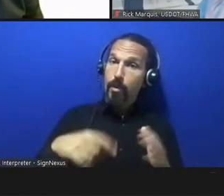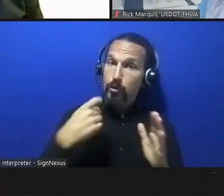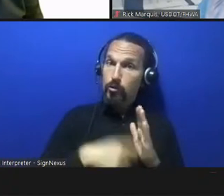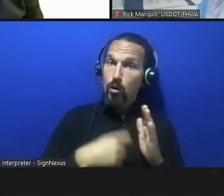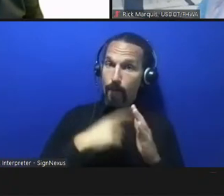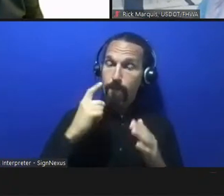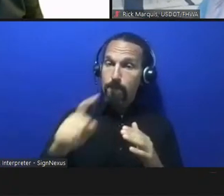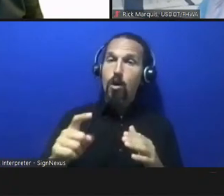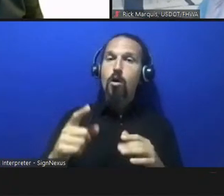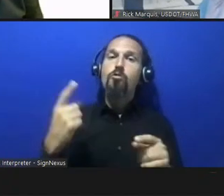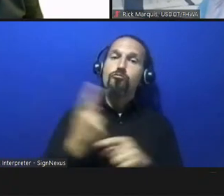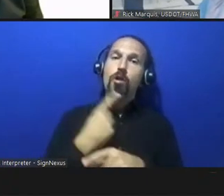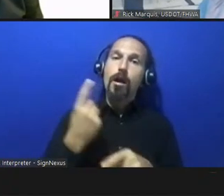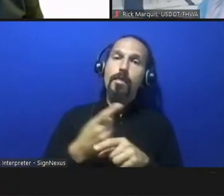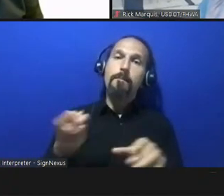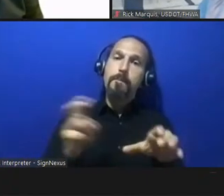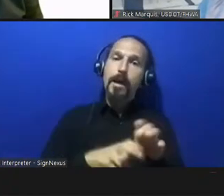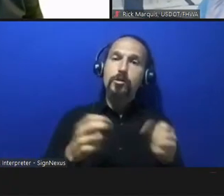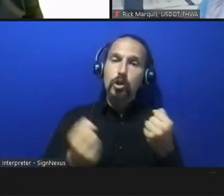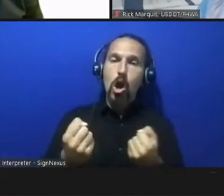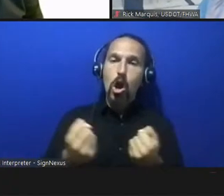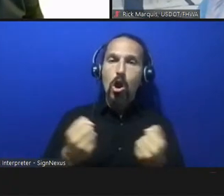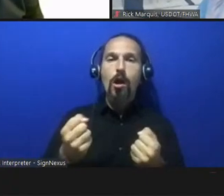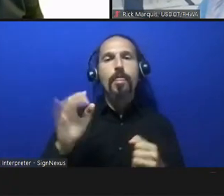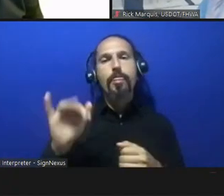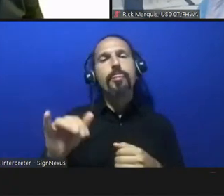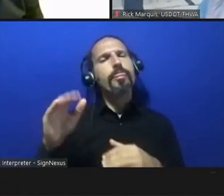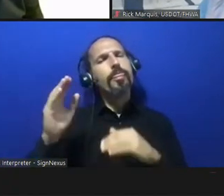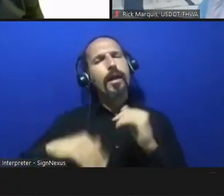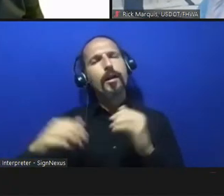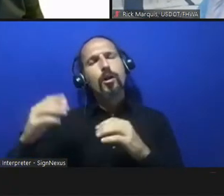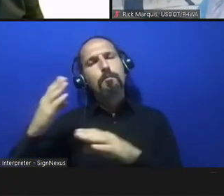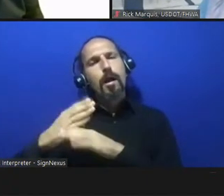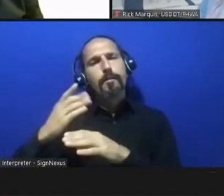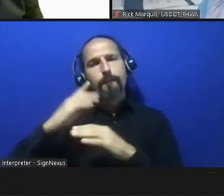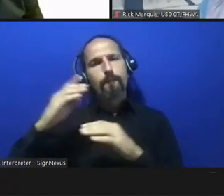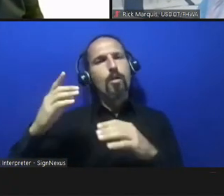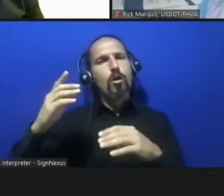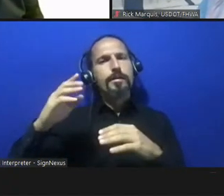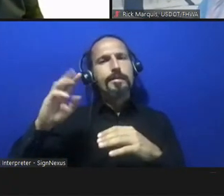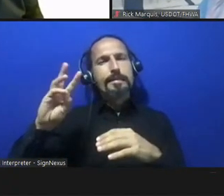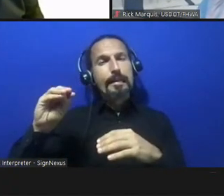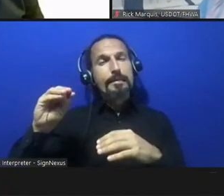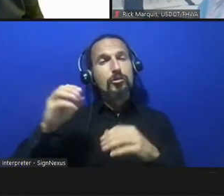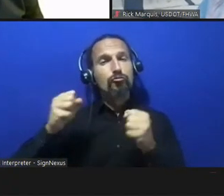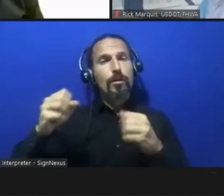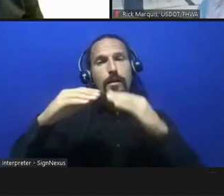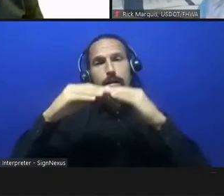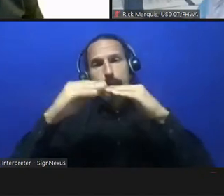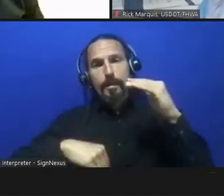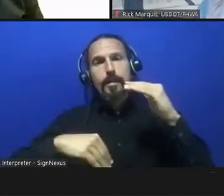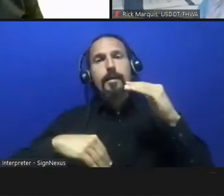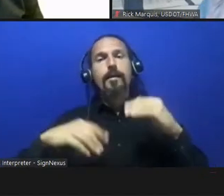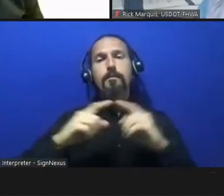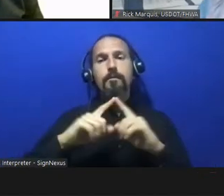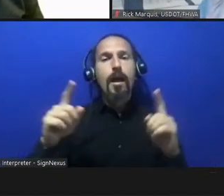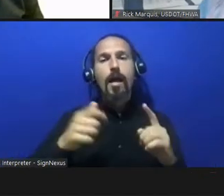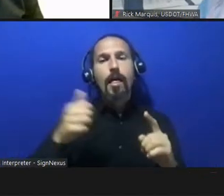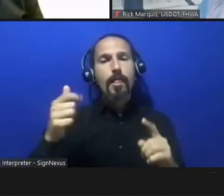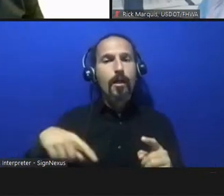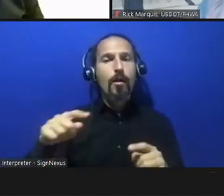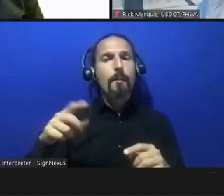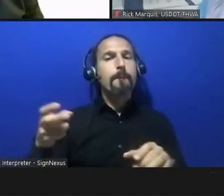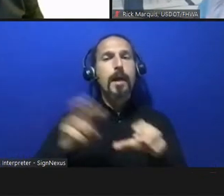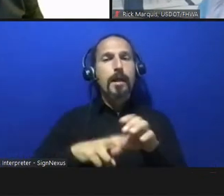cars as opposed to buses that enter manhattan below 60th street the current traffic created by passenger cars